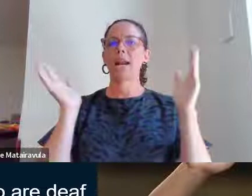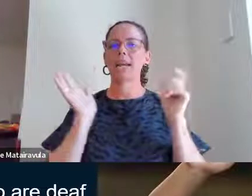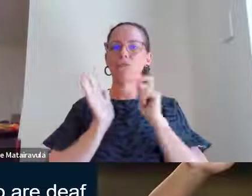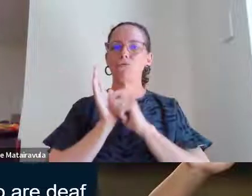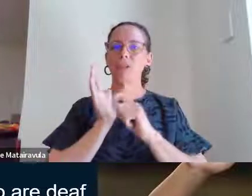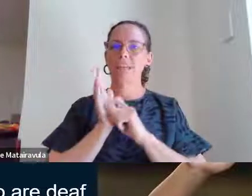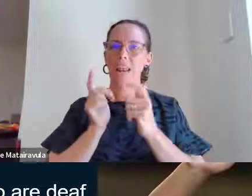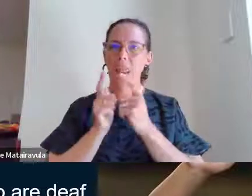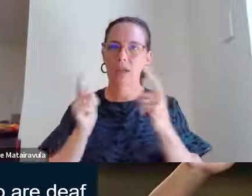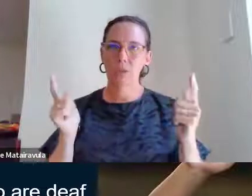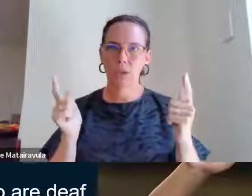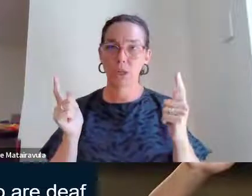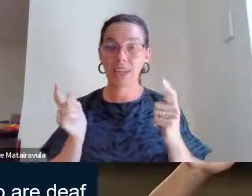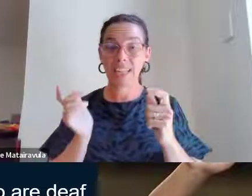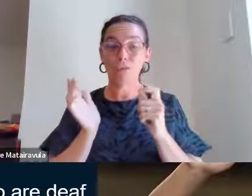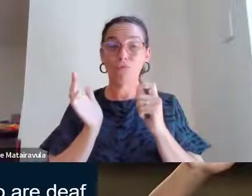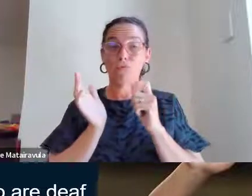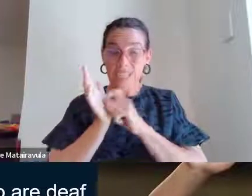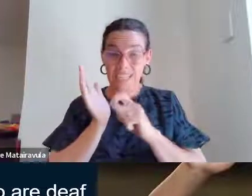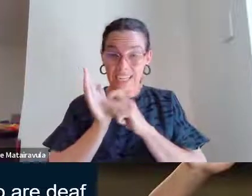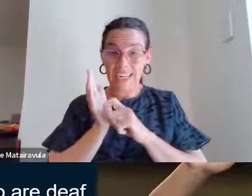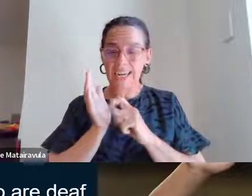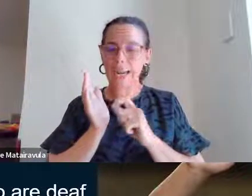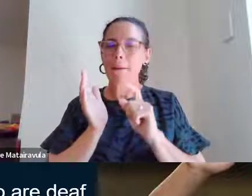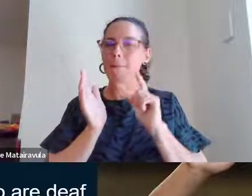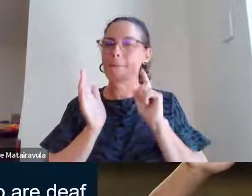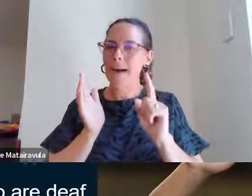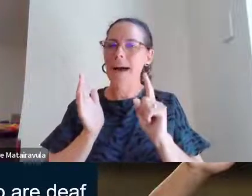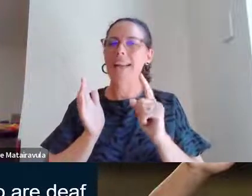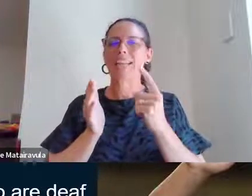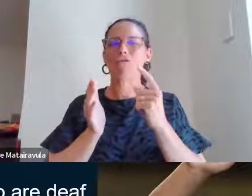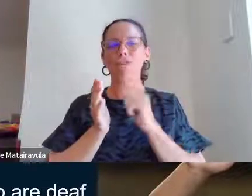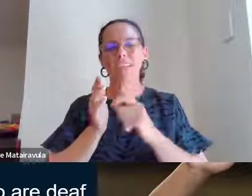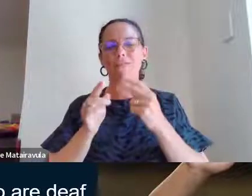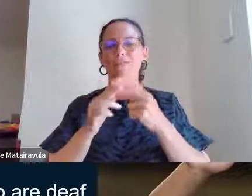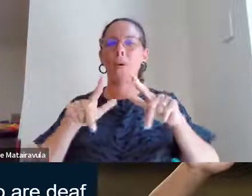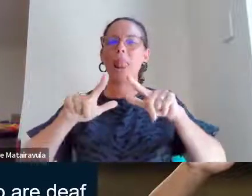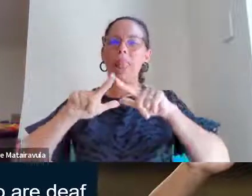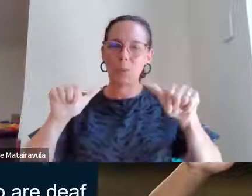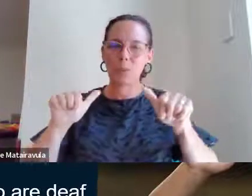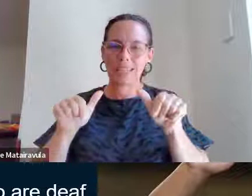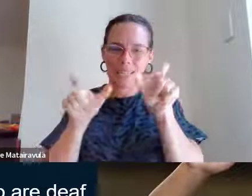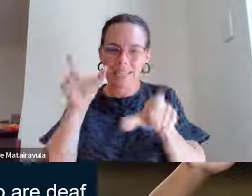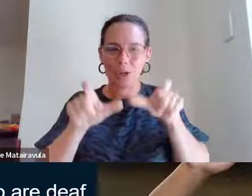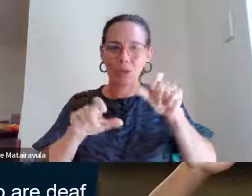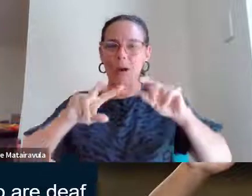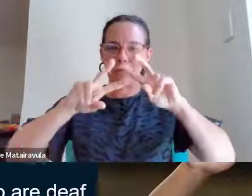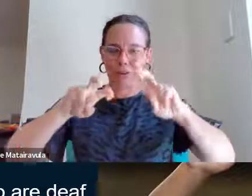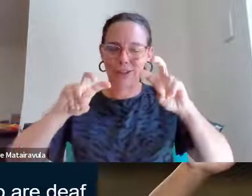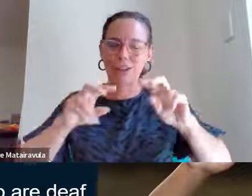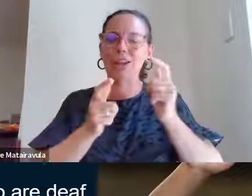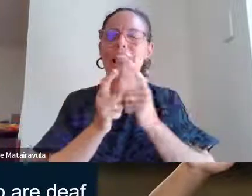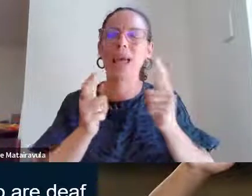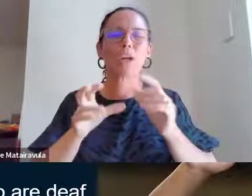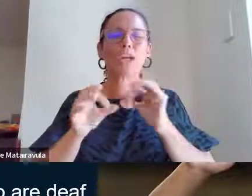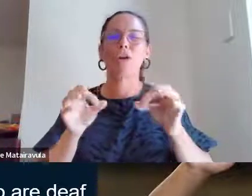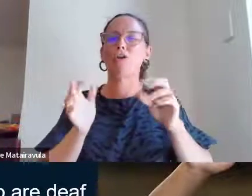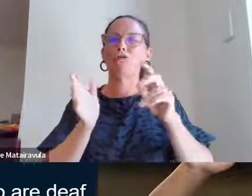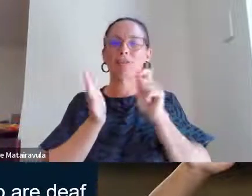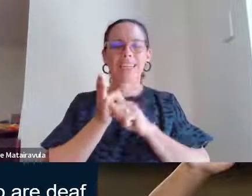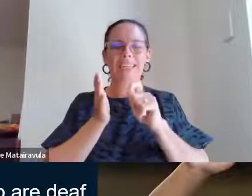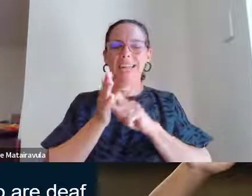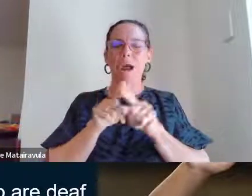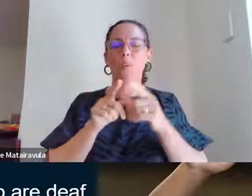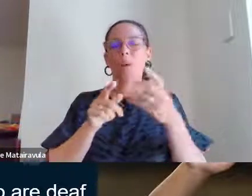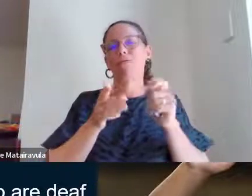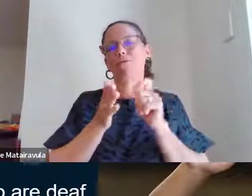that Auslan isn't a written language. So, I mean, we do have a way to